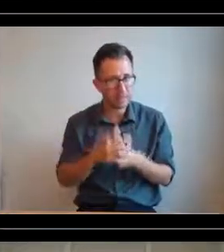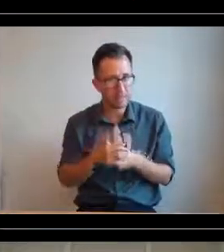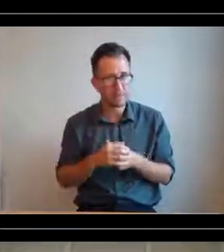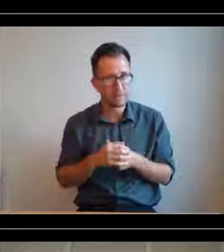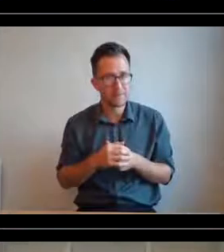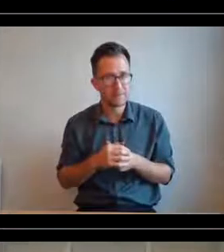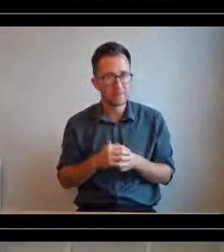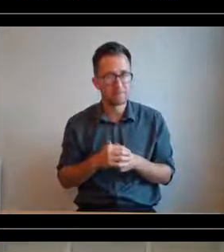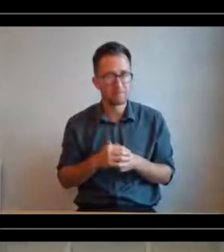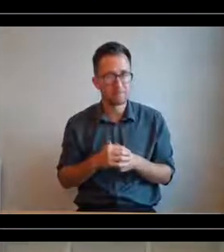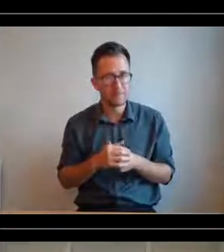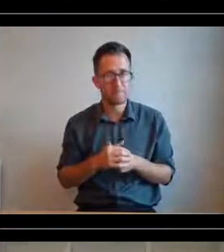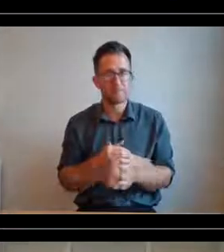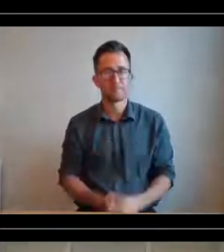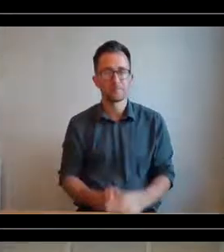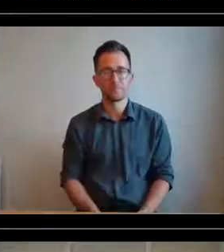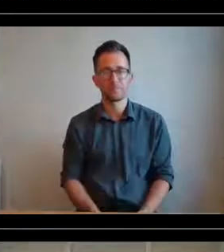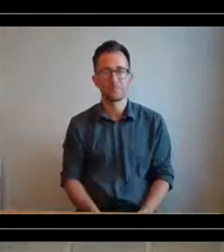question?